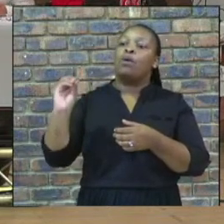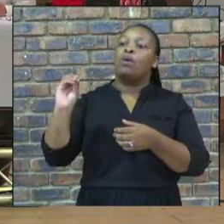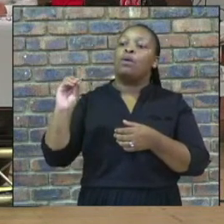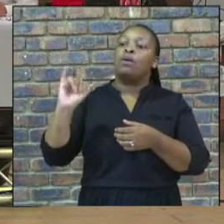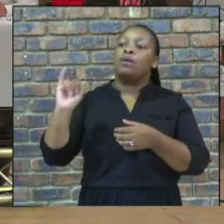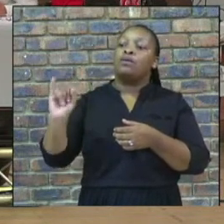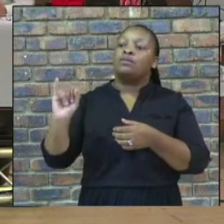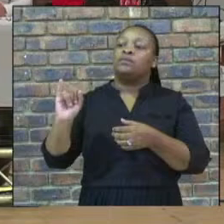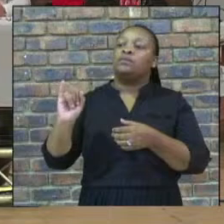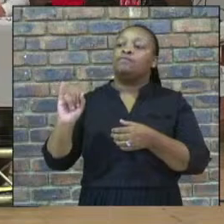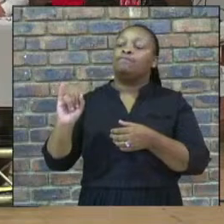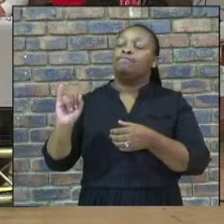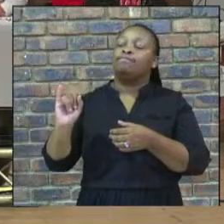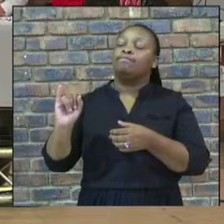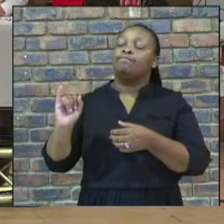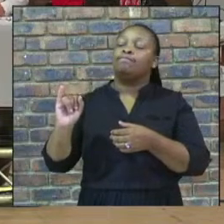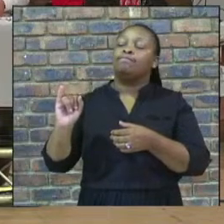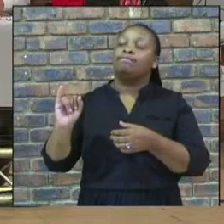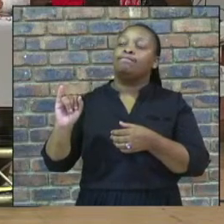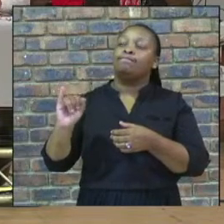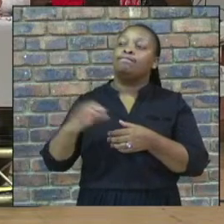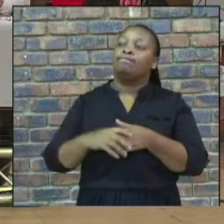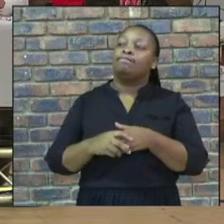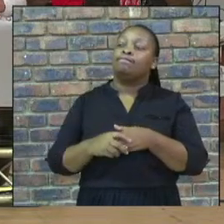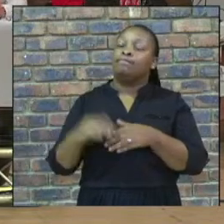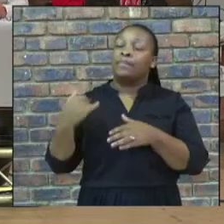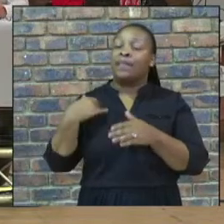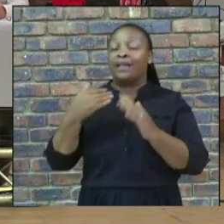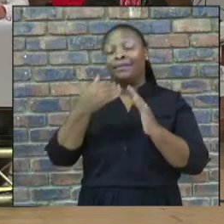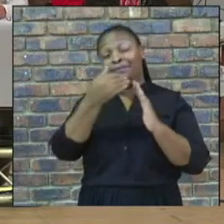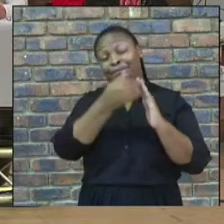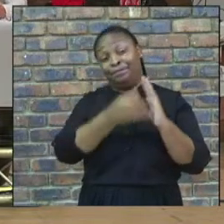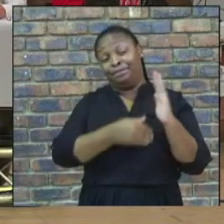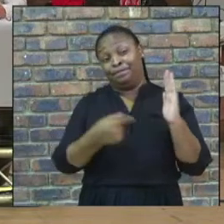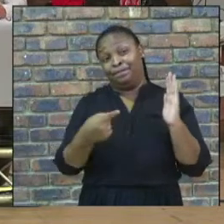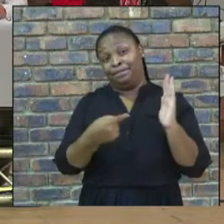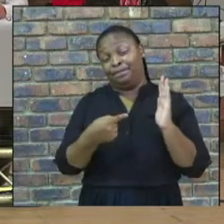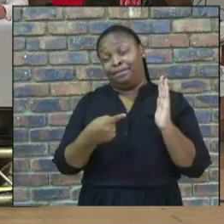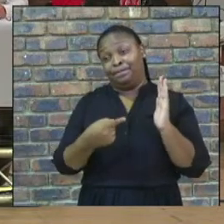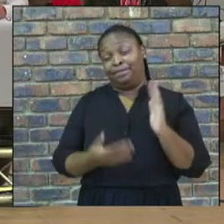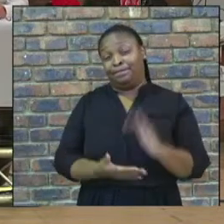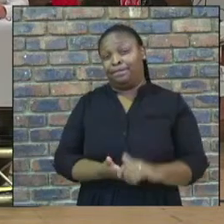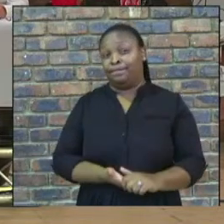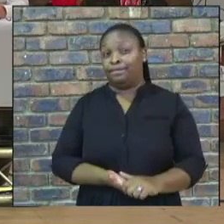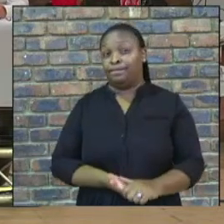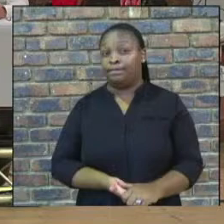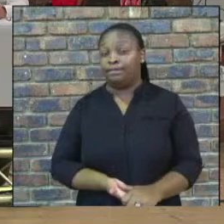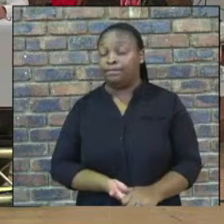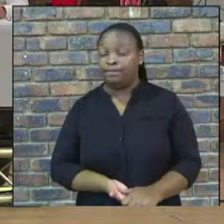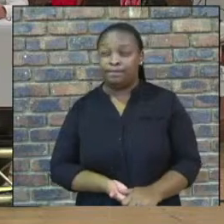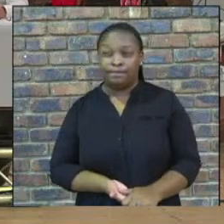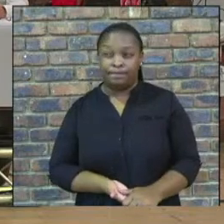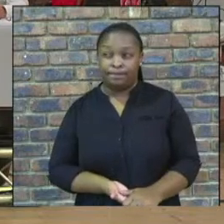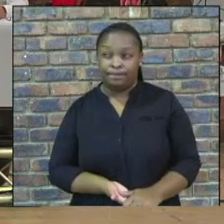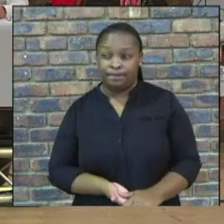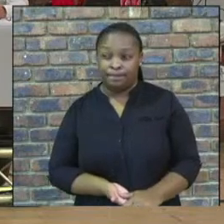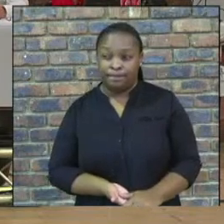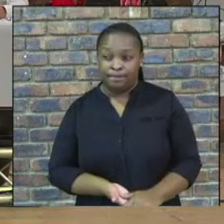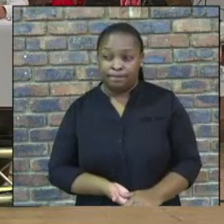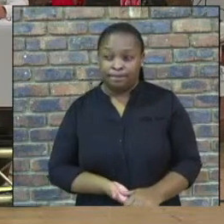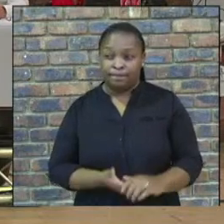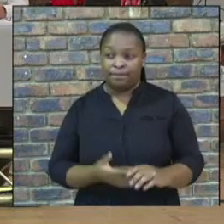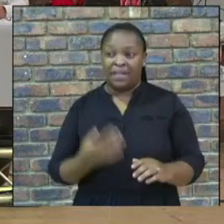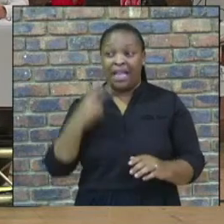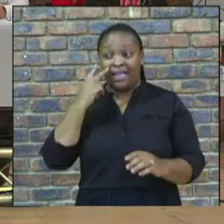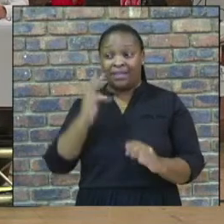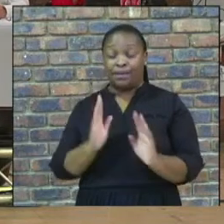Rand. Iwari yami with this bill, it seems like inama hidden agenda amaningi. Number one,